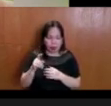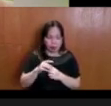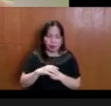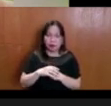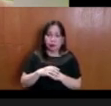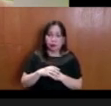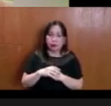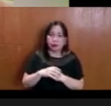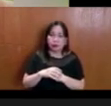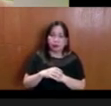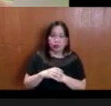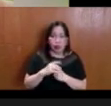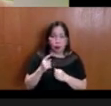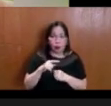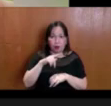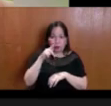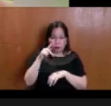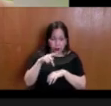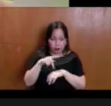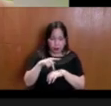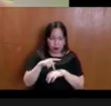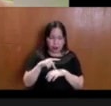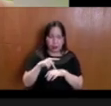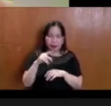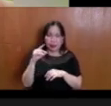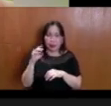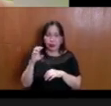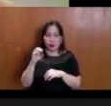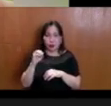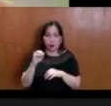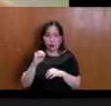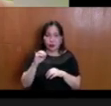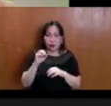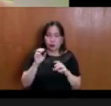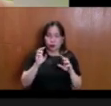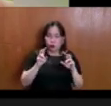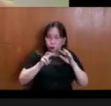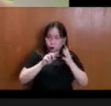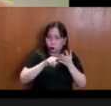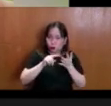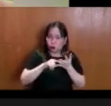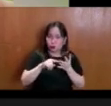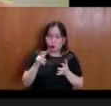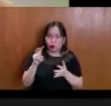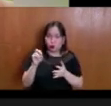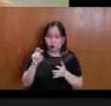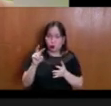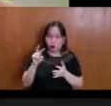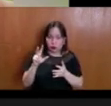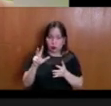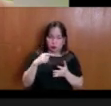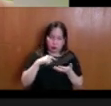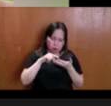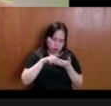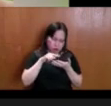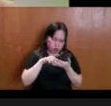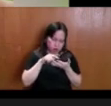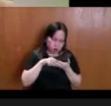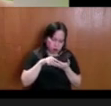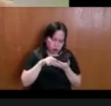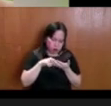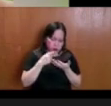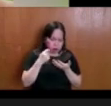what you mentioned earlier, the Philippine CEO survey for 2023. I actually went over the report and I tried to do a bit